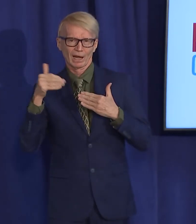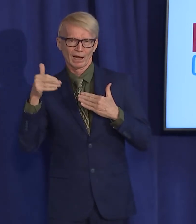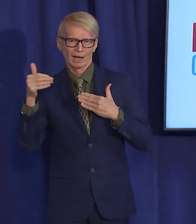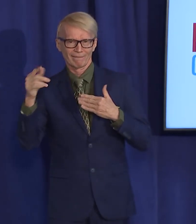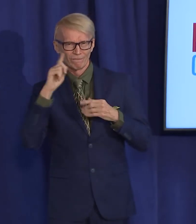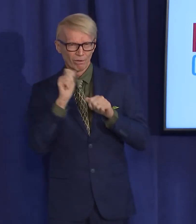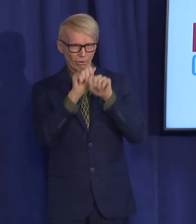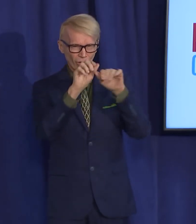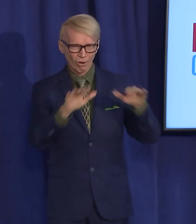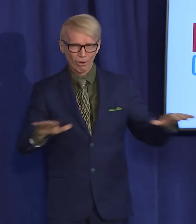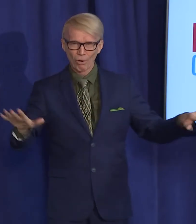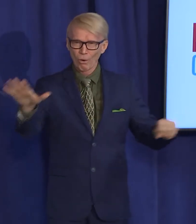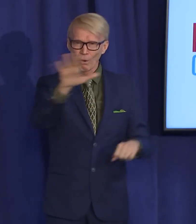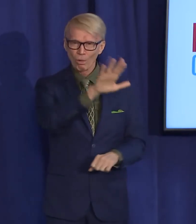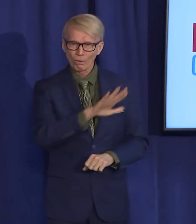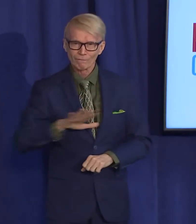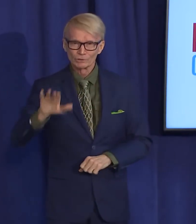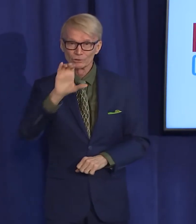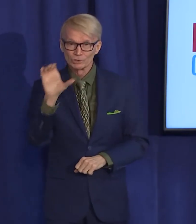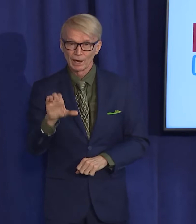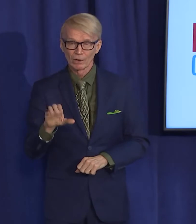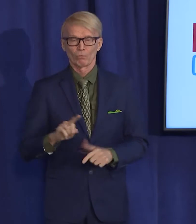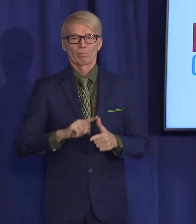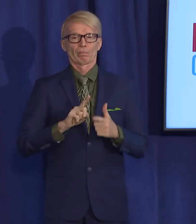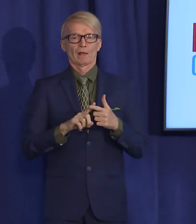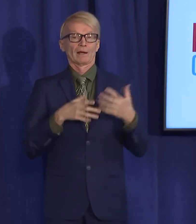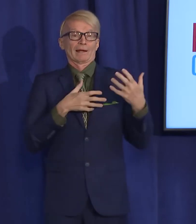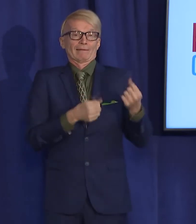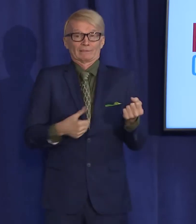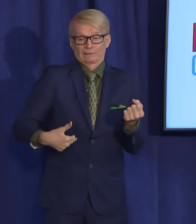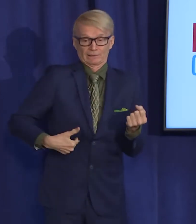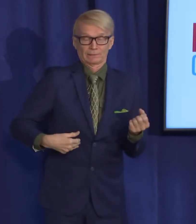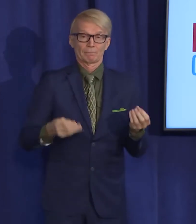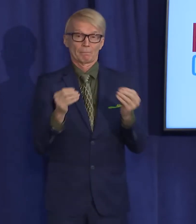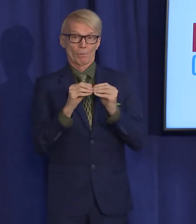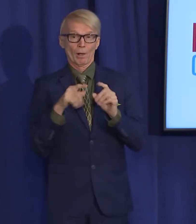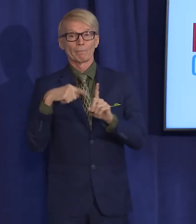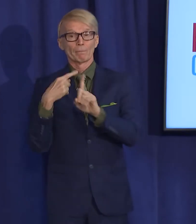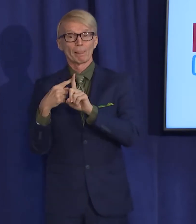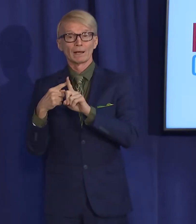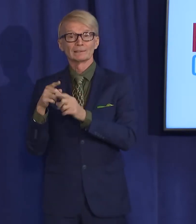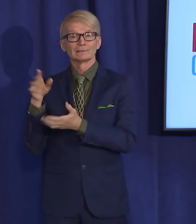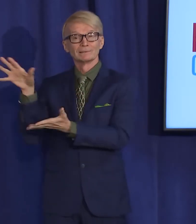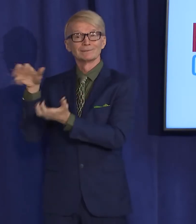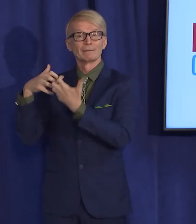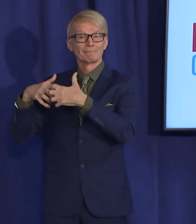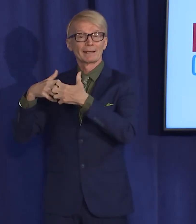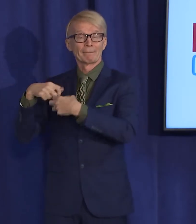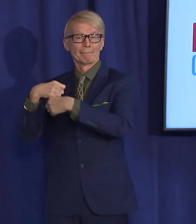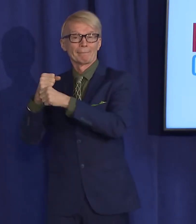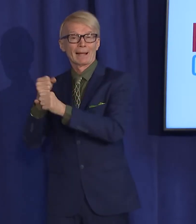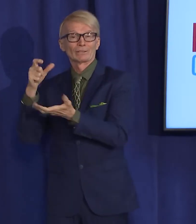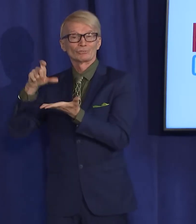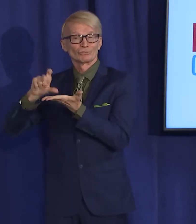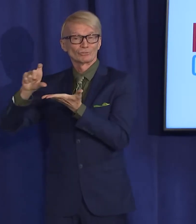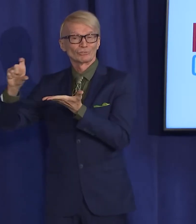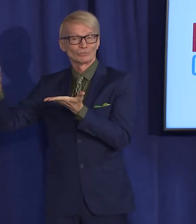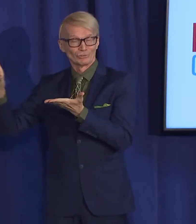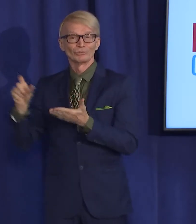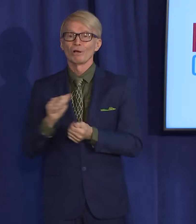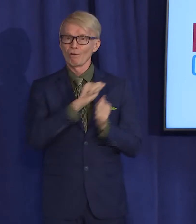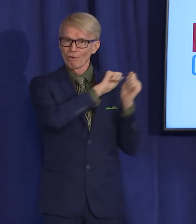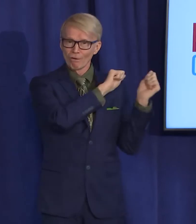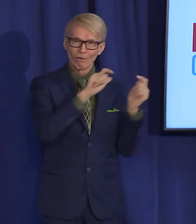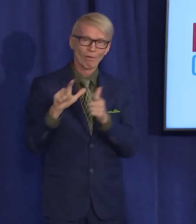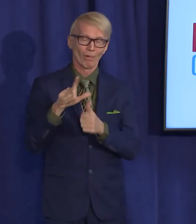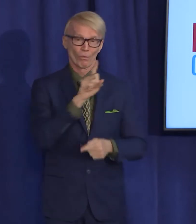entire city. As vaccine confidence has grown and vaccine supply has grown, everyone who is eligible in 1A